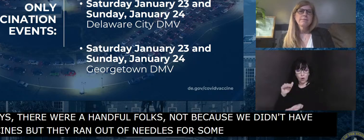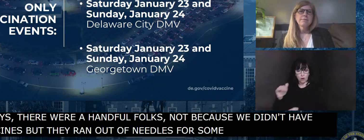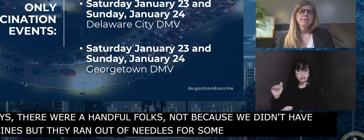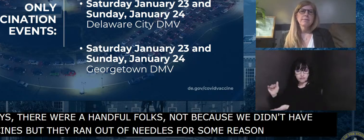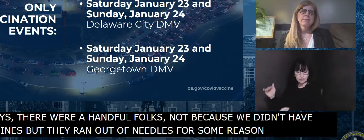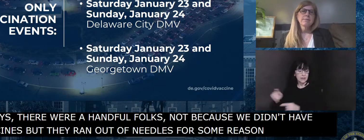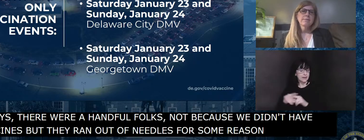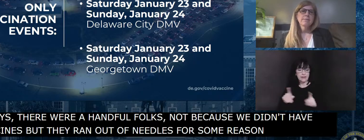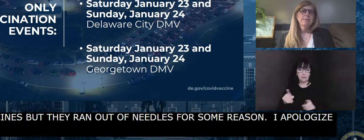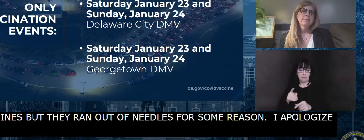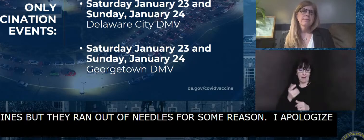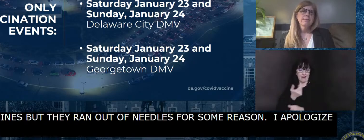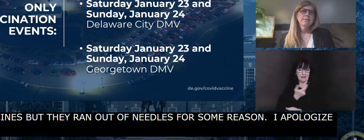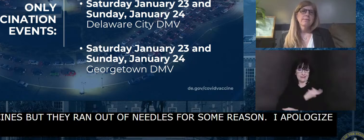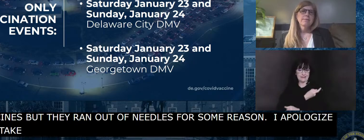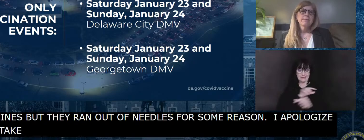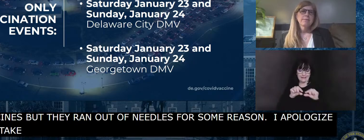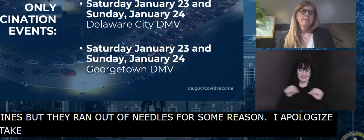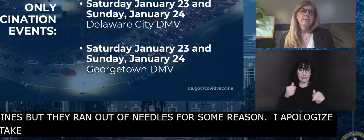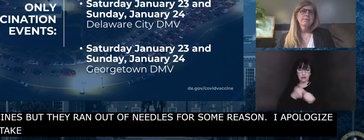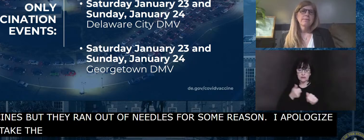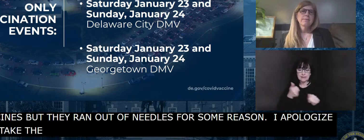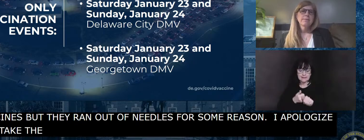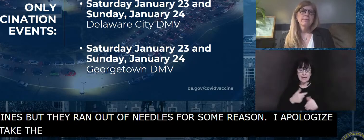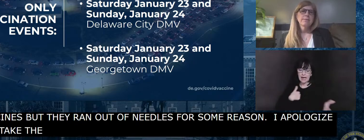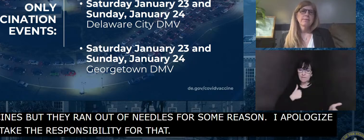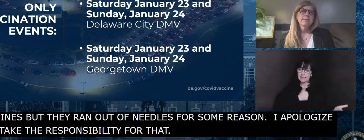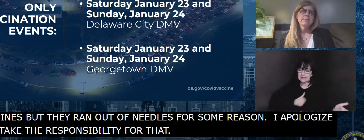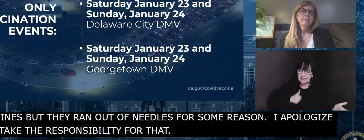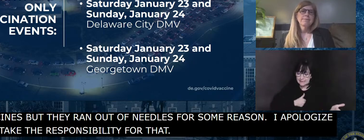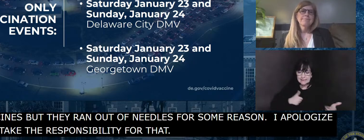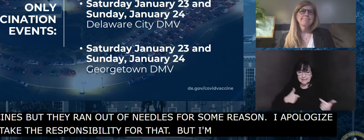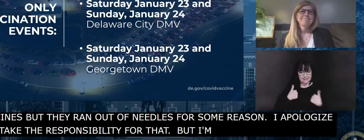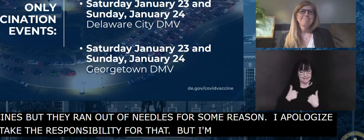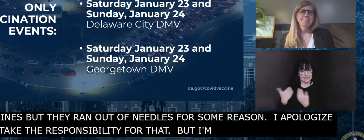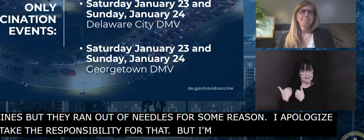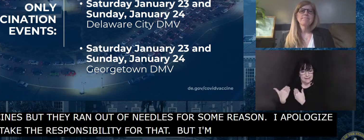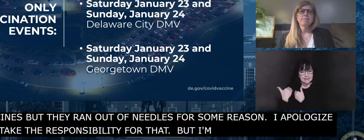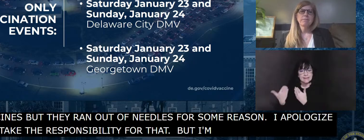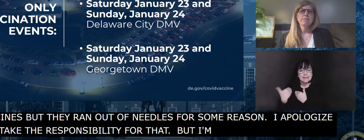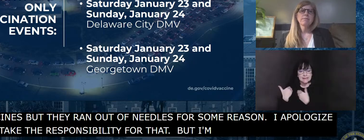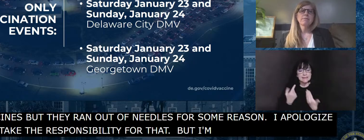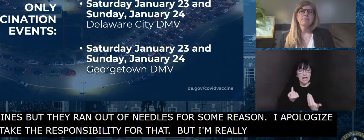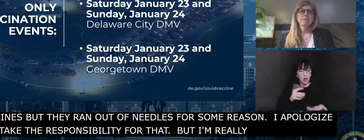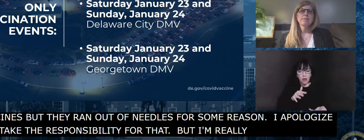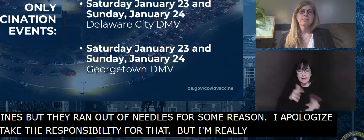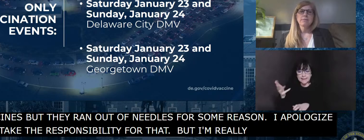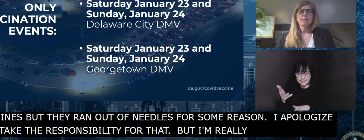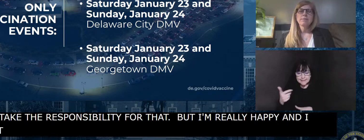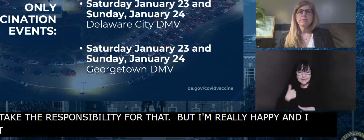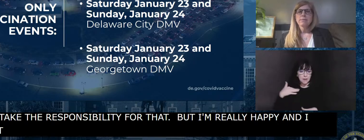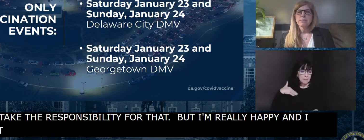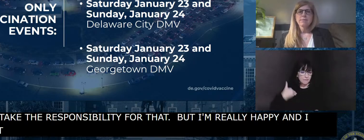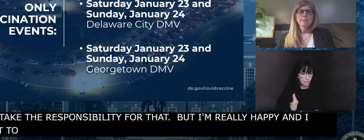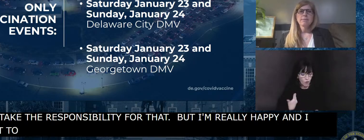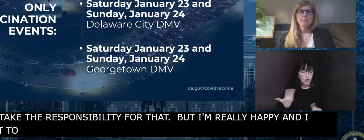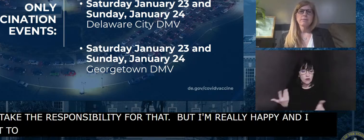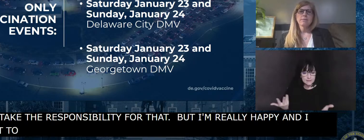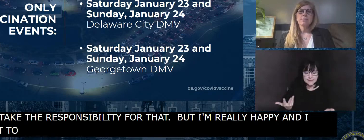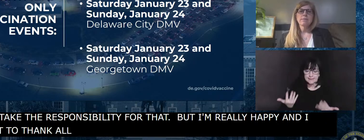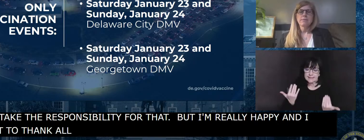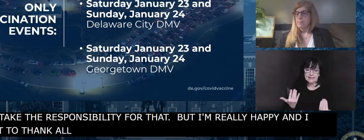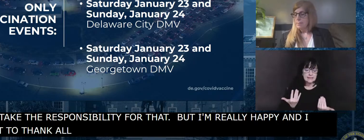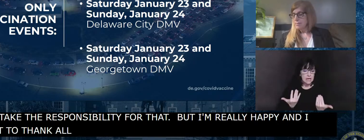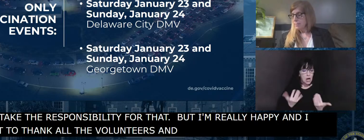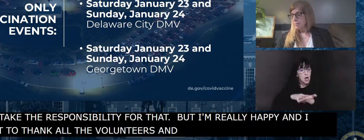the responsibility for that, but I'm really happy, and I want to thank all the volunteers and those that helped us get the vaccine in